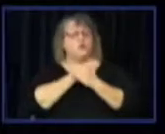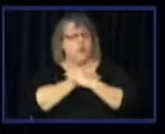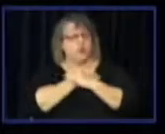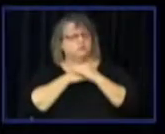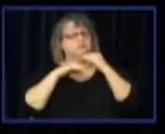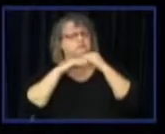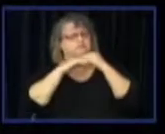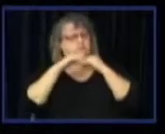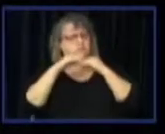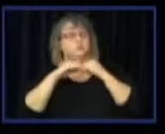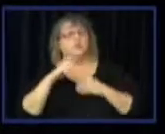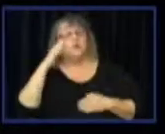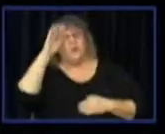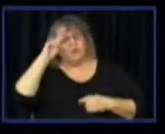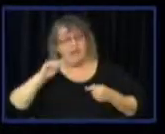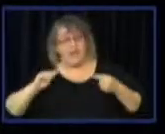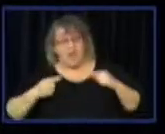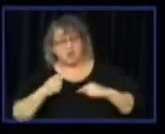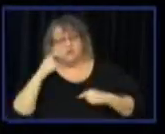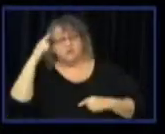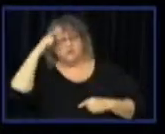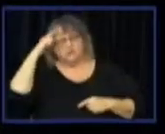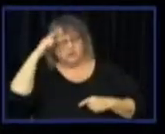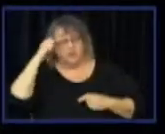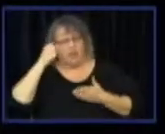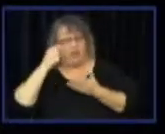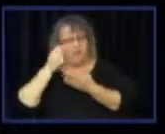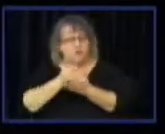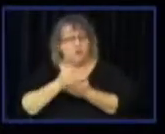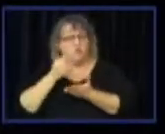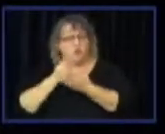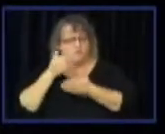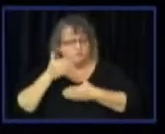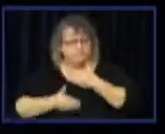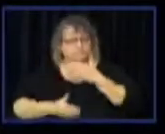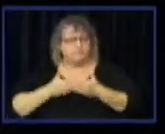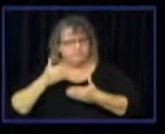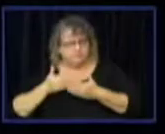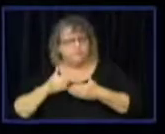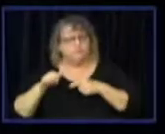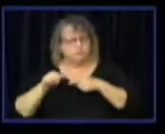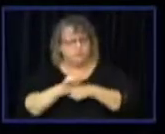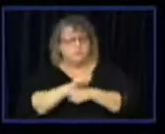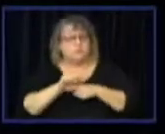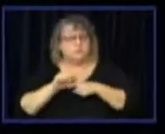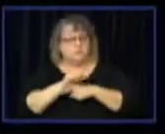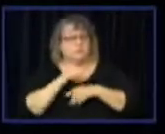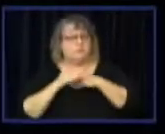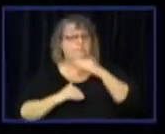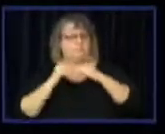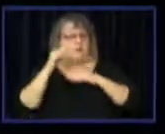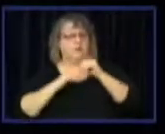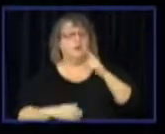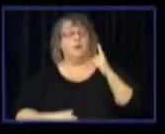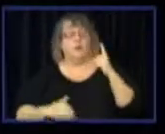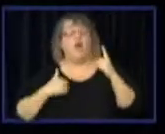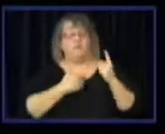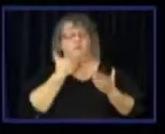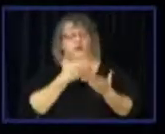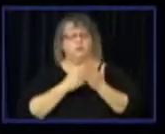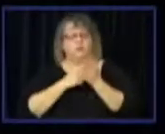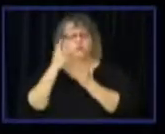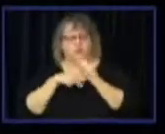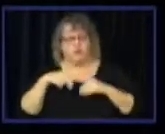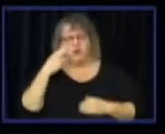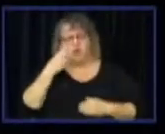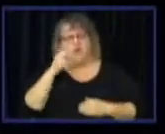any injury, you want to actually rehabilitate them early, stepwise as you can. And we actually have a good program here in the state